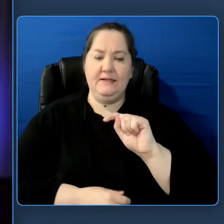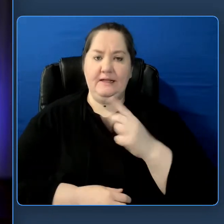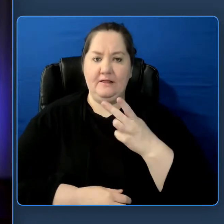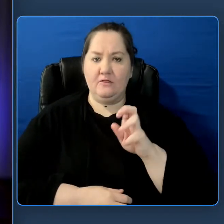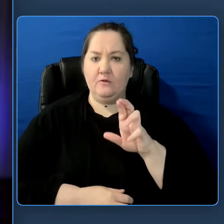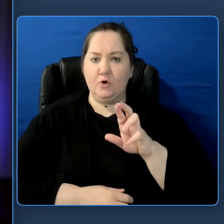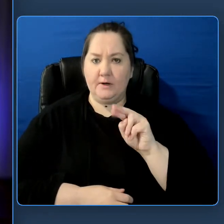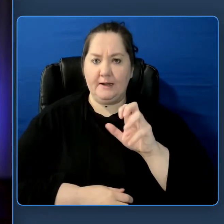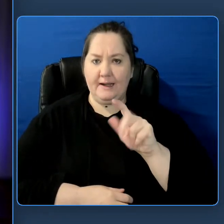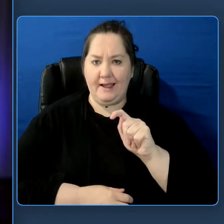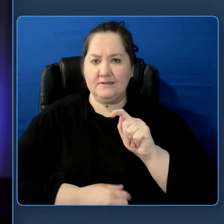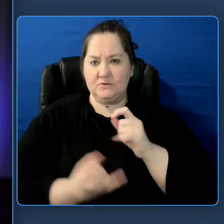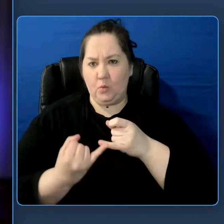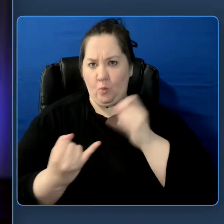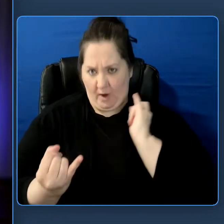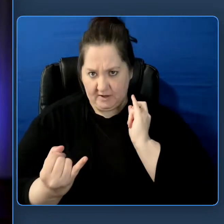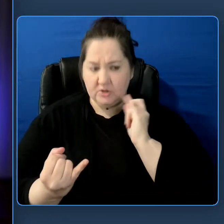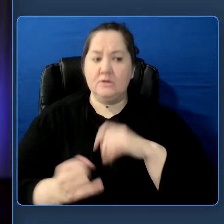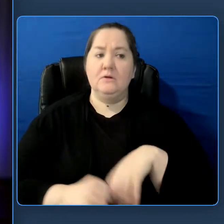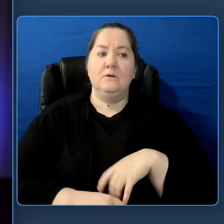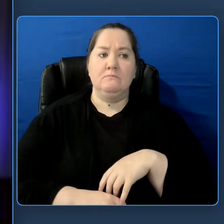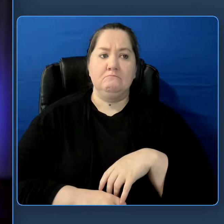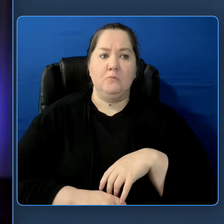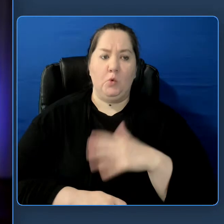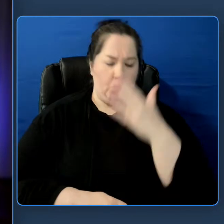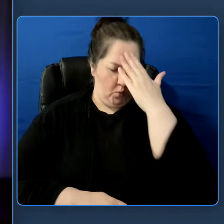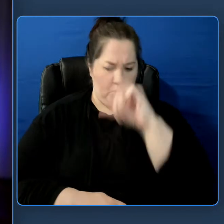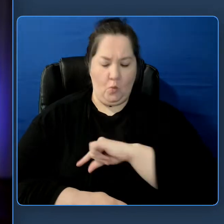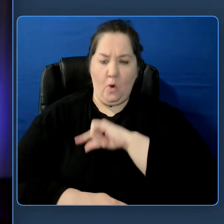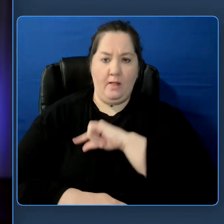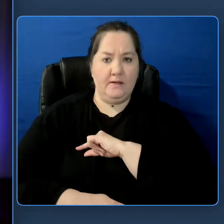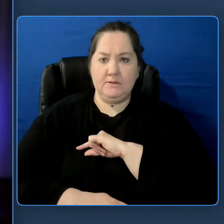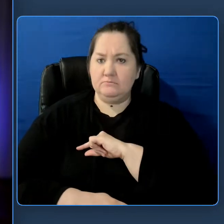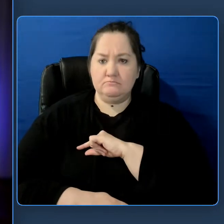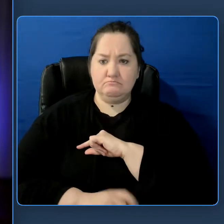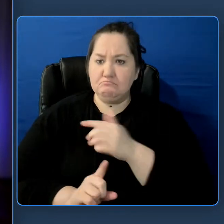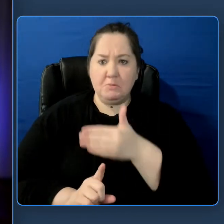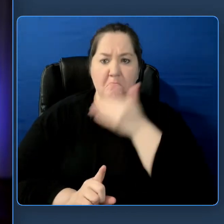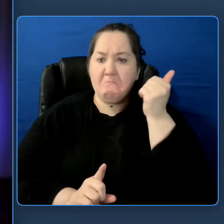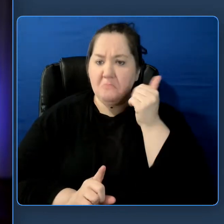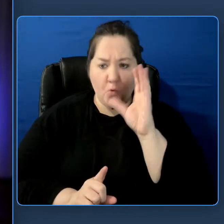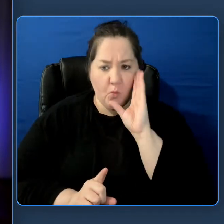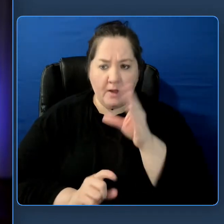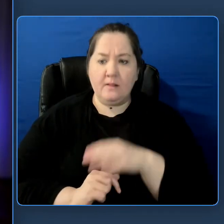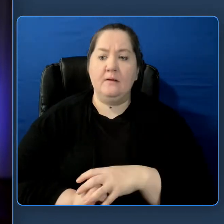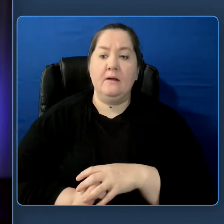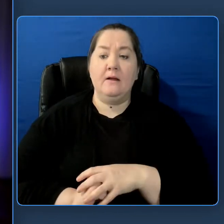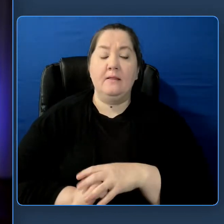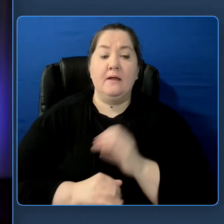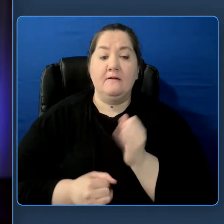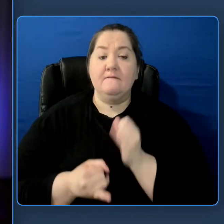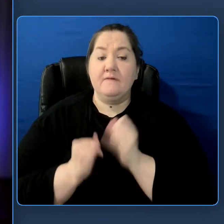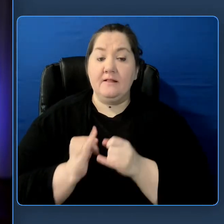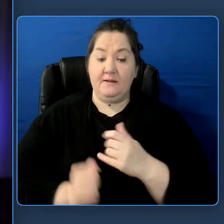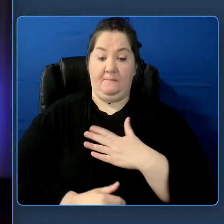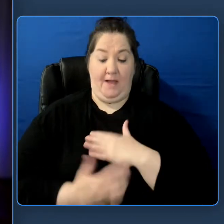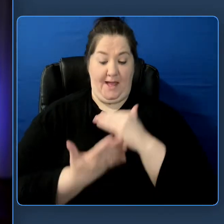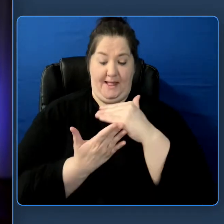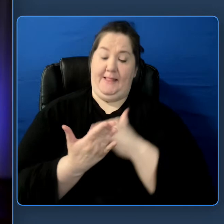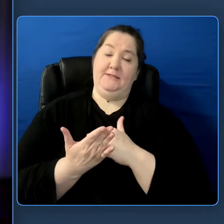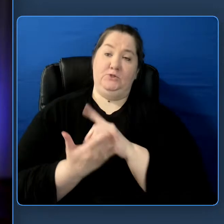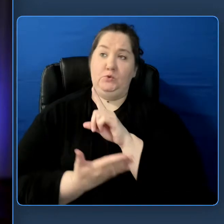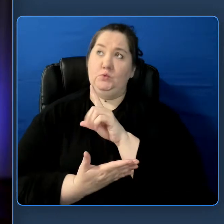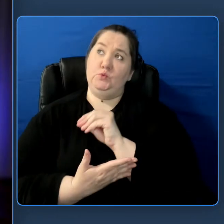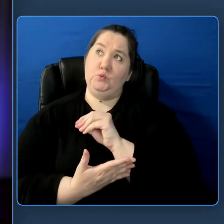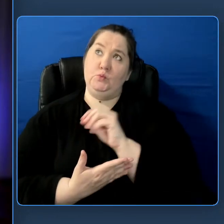connection, because then you know that the quality is going to be as good as it can possibly be. And then finally, at least on my list of do's